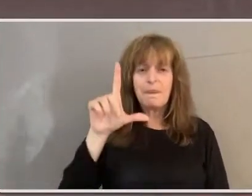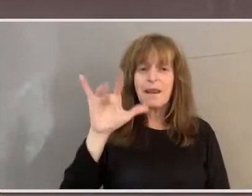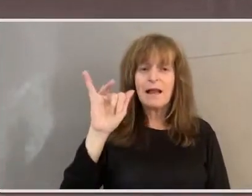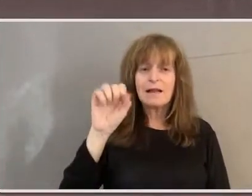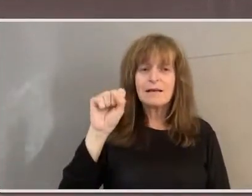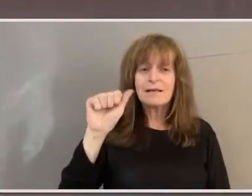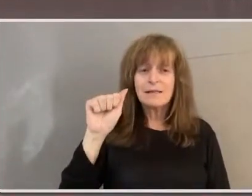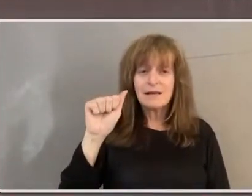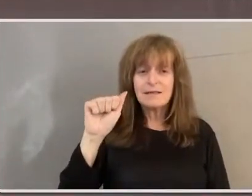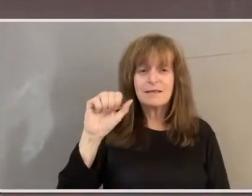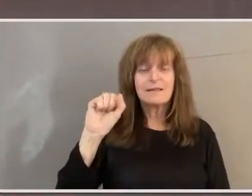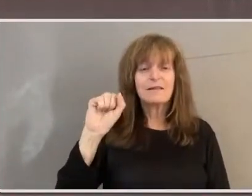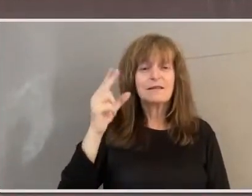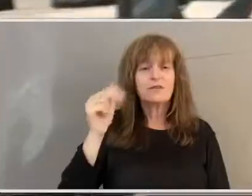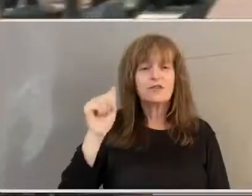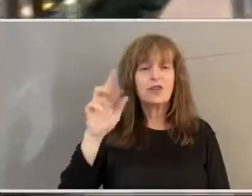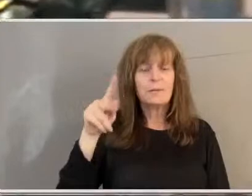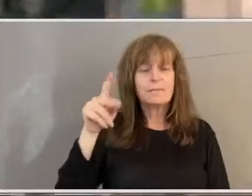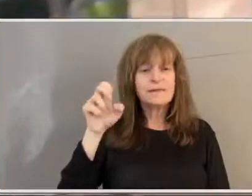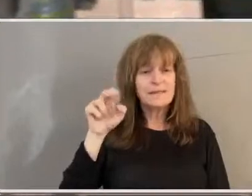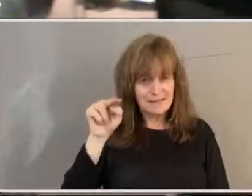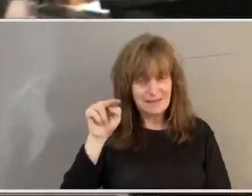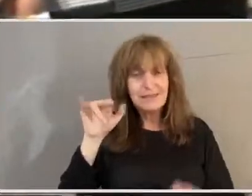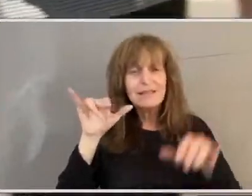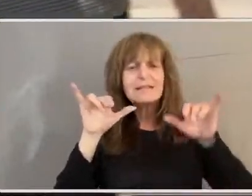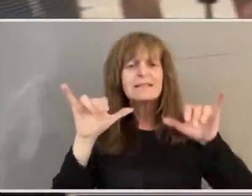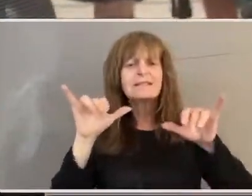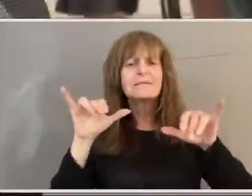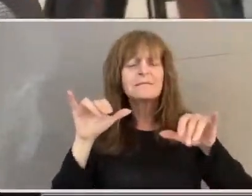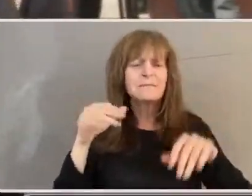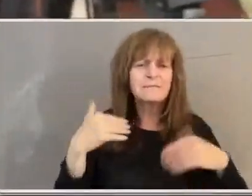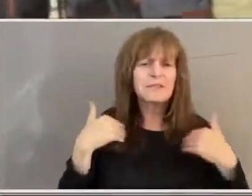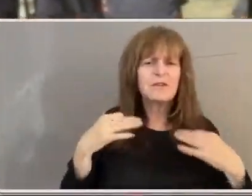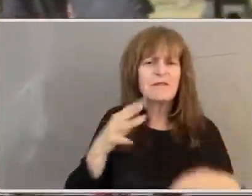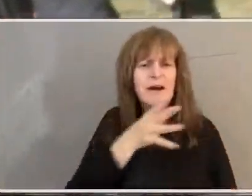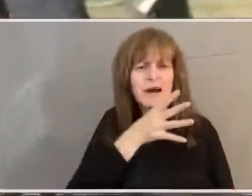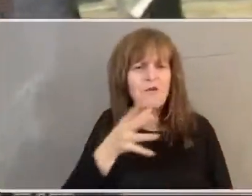Affairs. I would ask Minister Thompson to please come forward to take her oath.